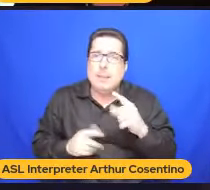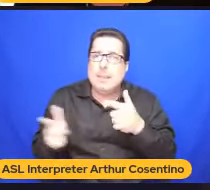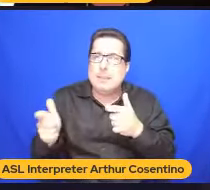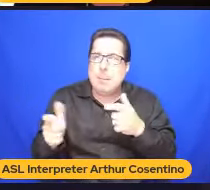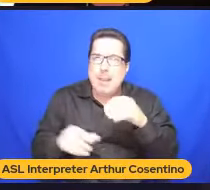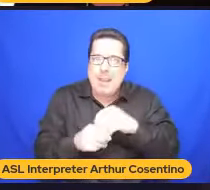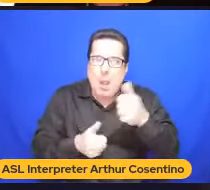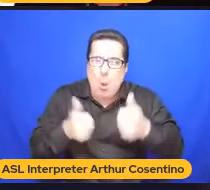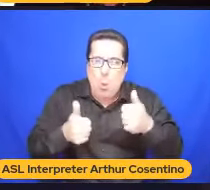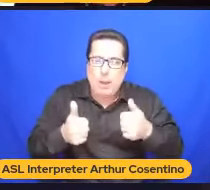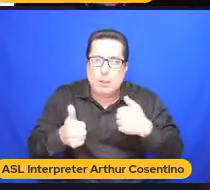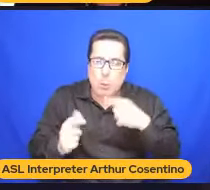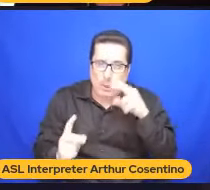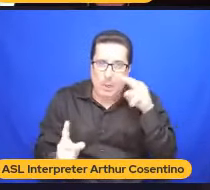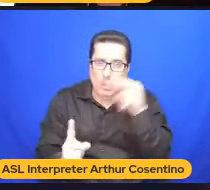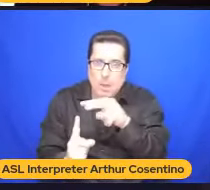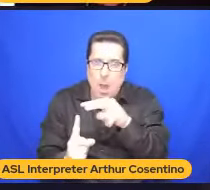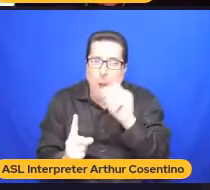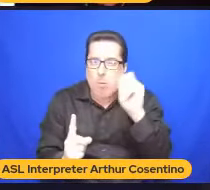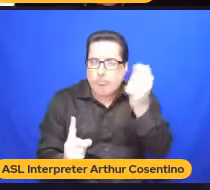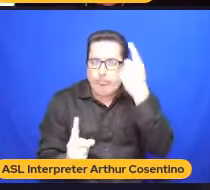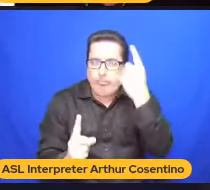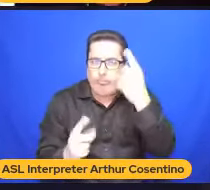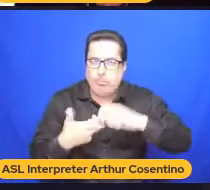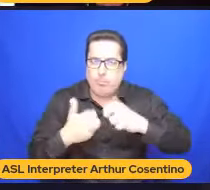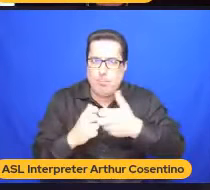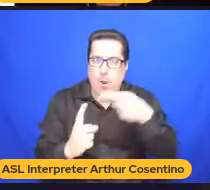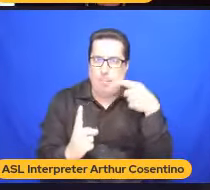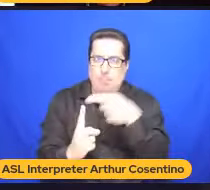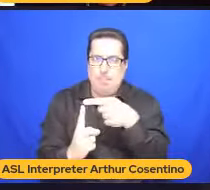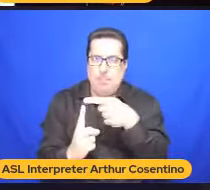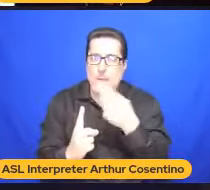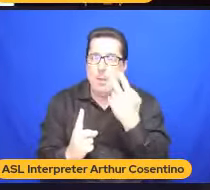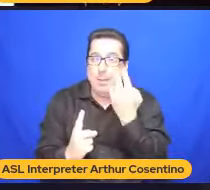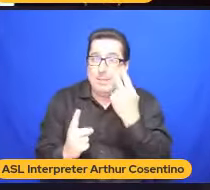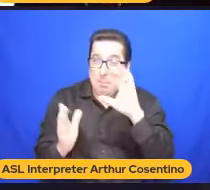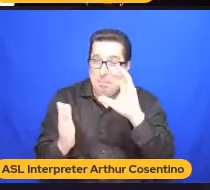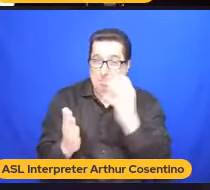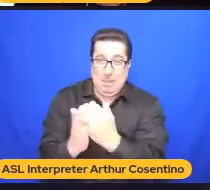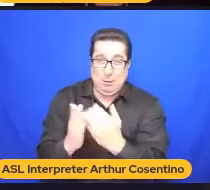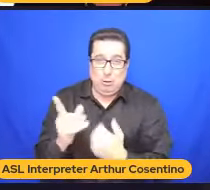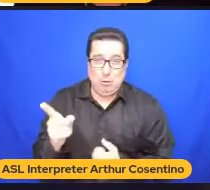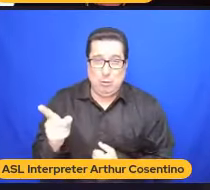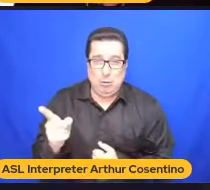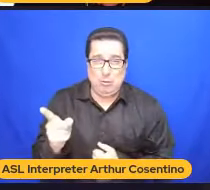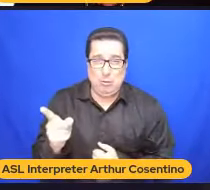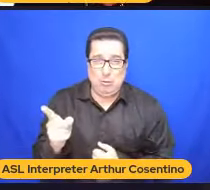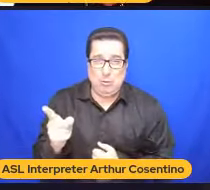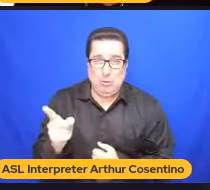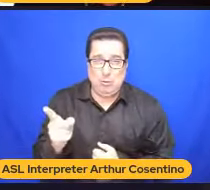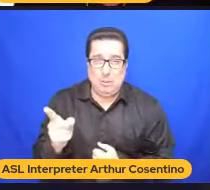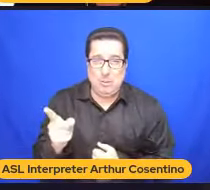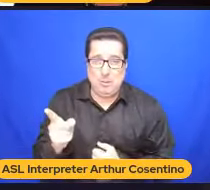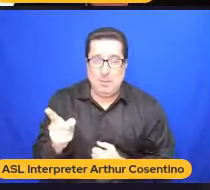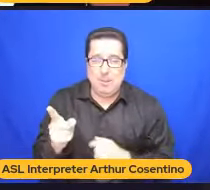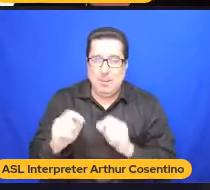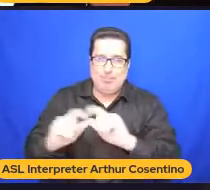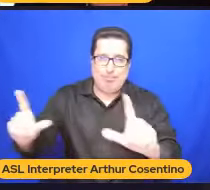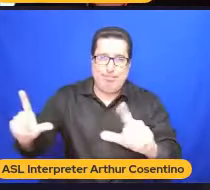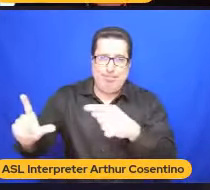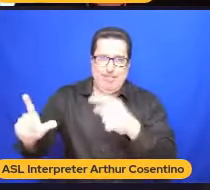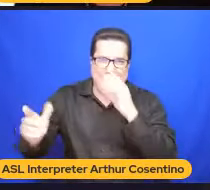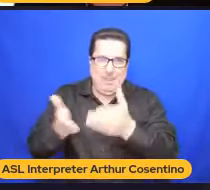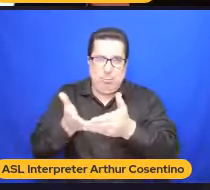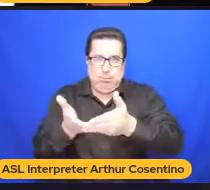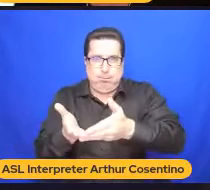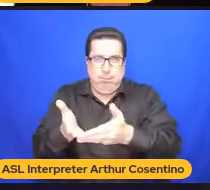problem. So, this is a pretty low-res picture, but if you take a look at it for a minute, you can pretty quickly say, oops, there is a problem here. We are having